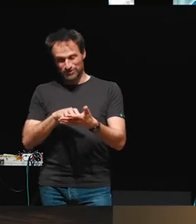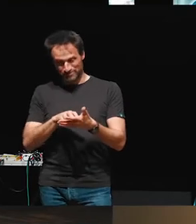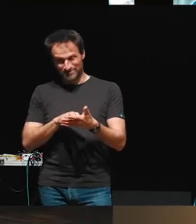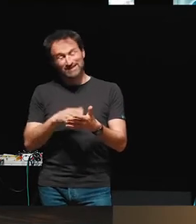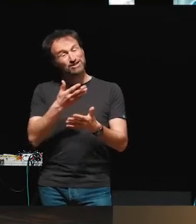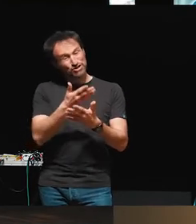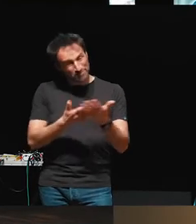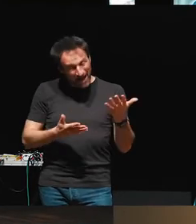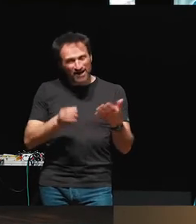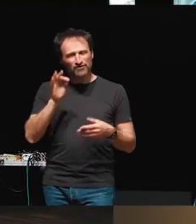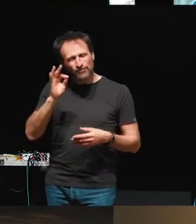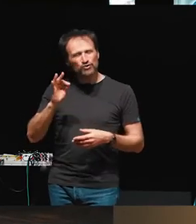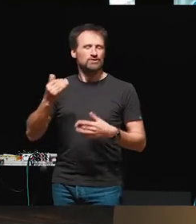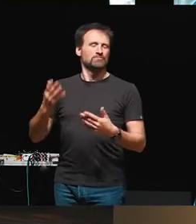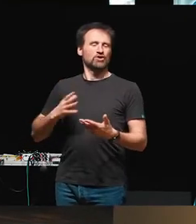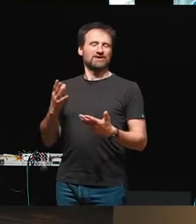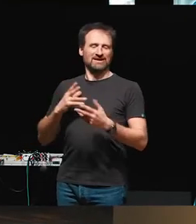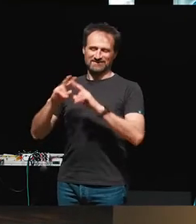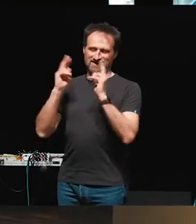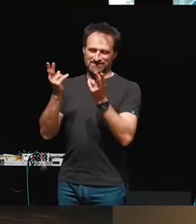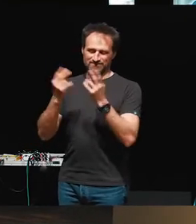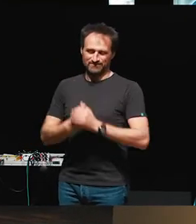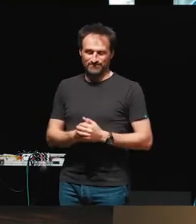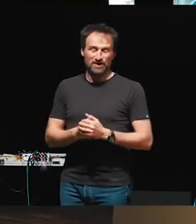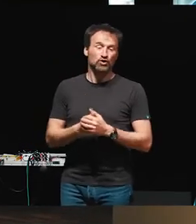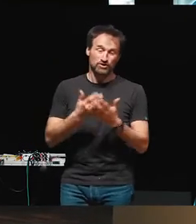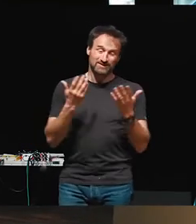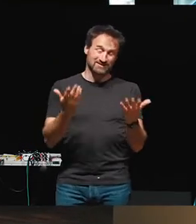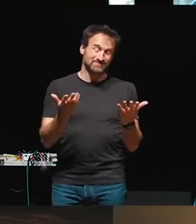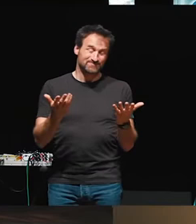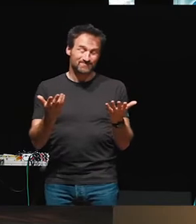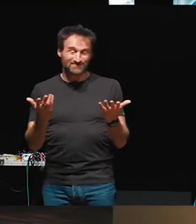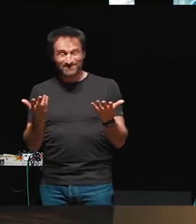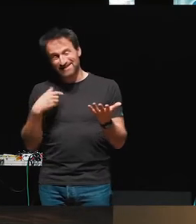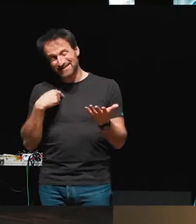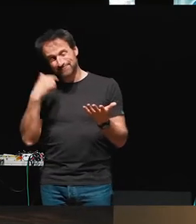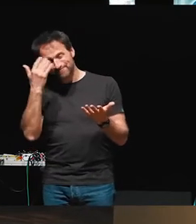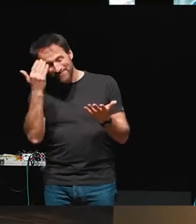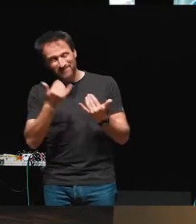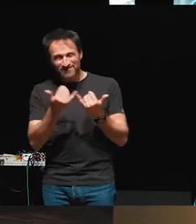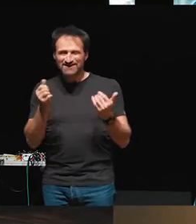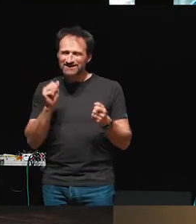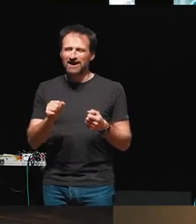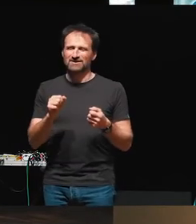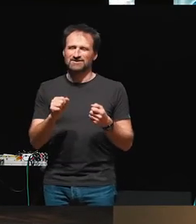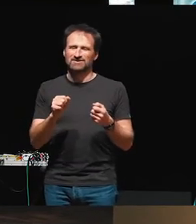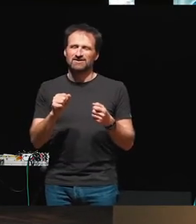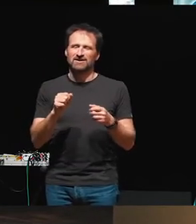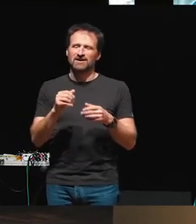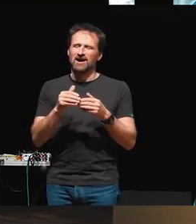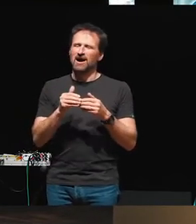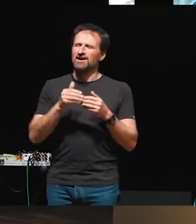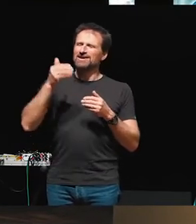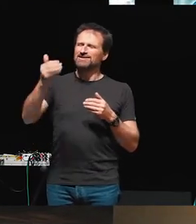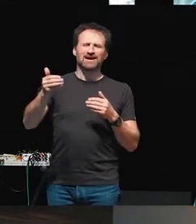how I went out and discovered new languages to write front-end applications. So the first obvious